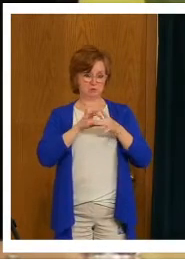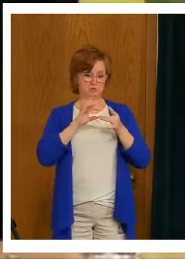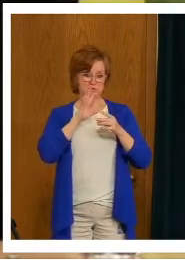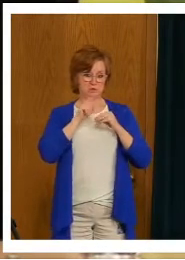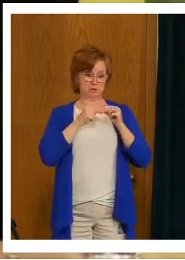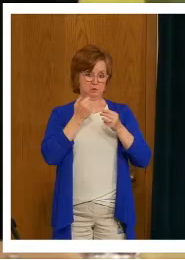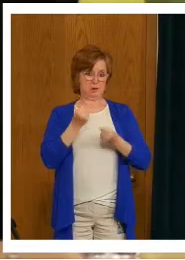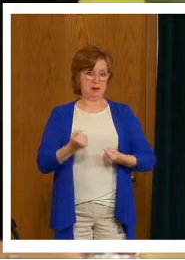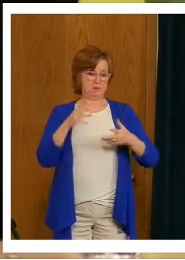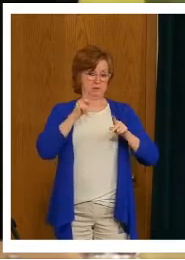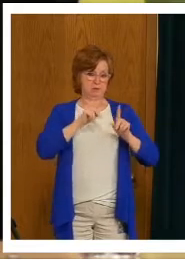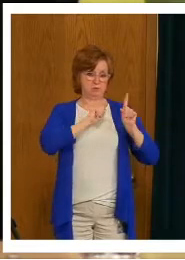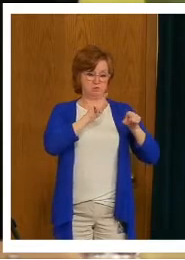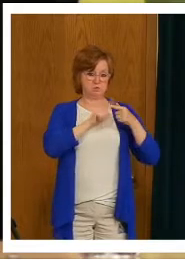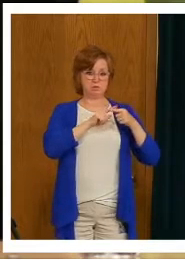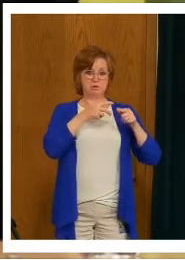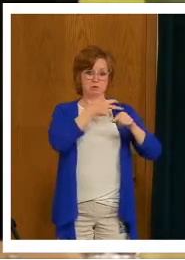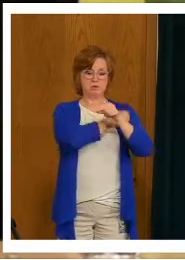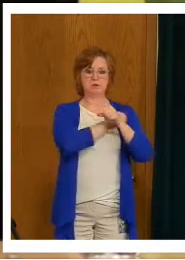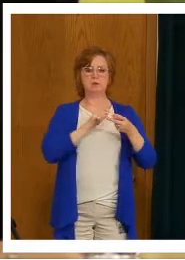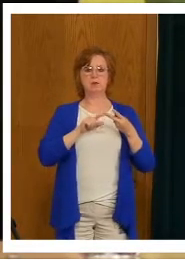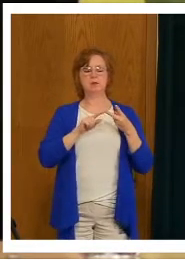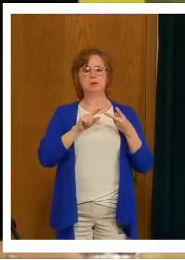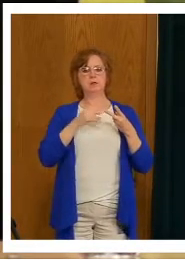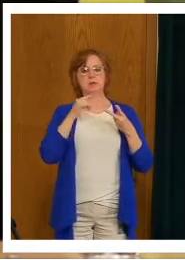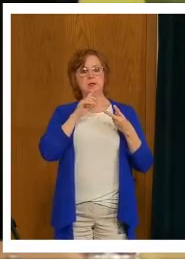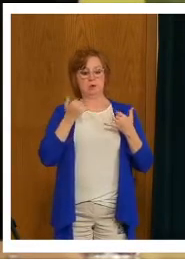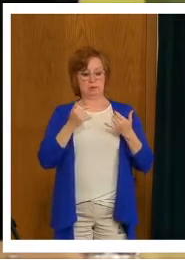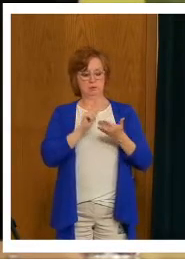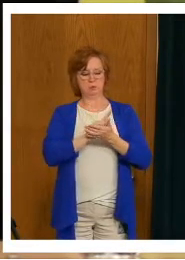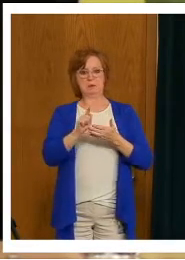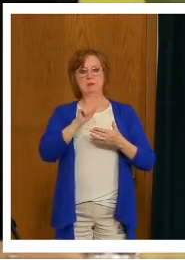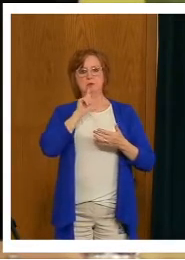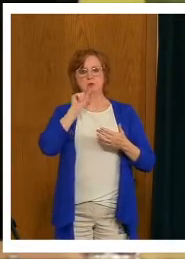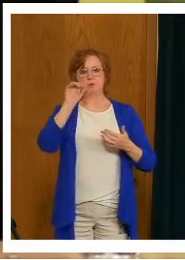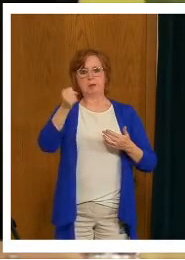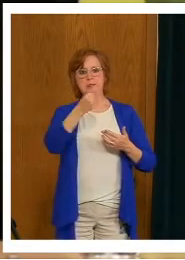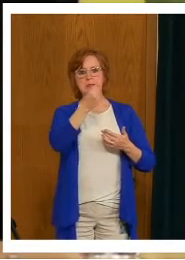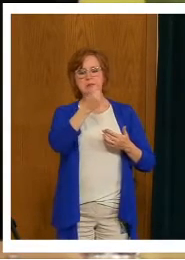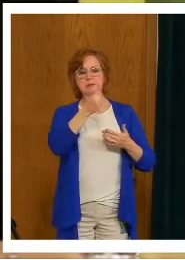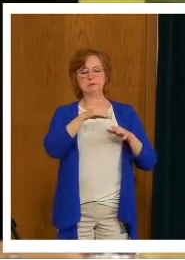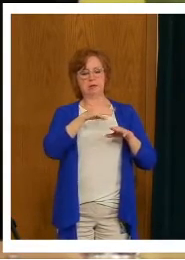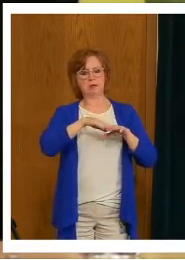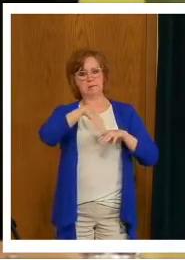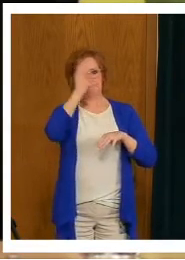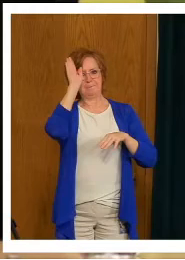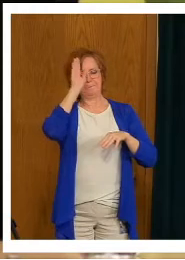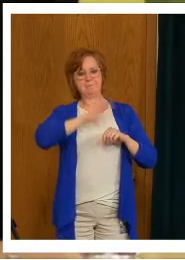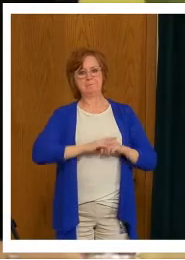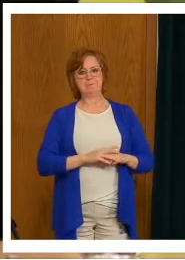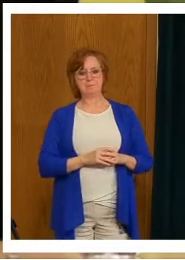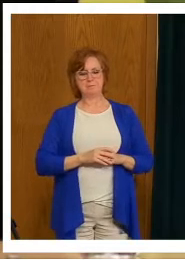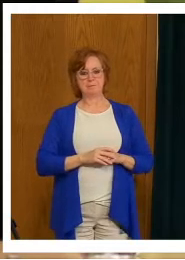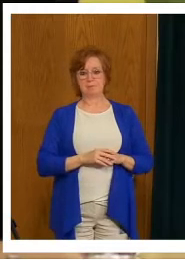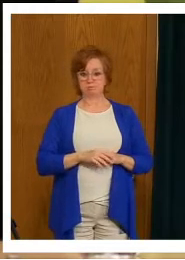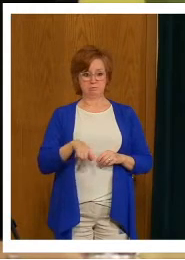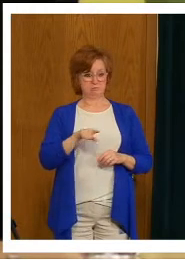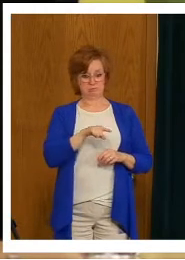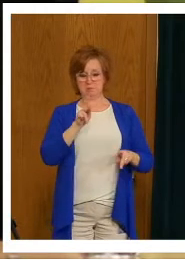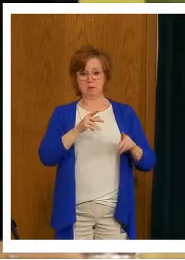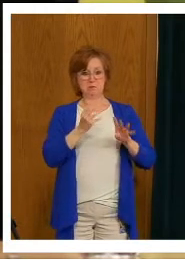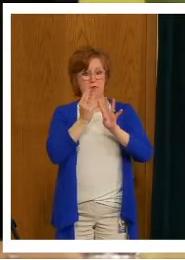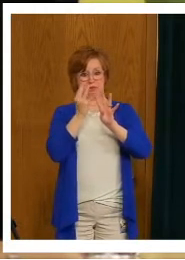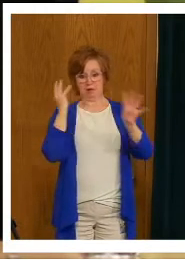we're very positive on even our 20, as we're into our 20s now, our 20 to 30-year-olds. They also are showing up. And I just say